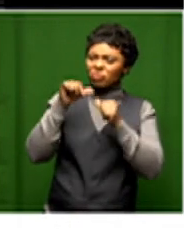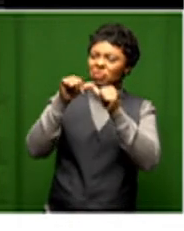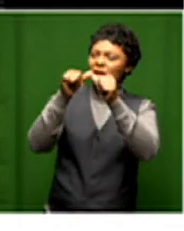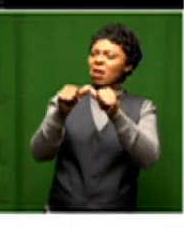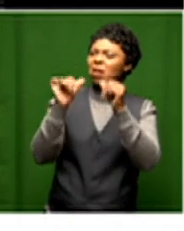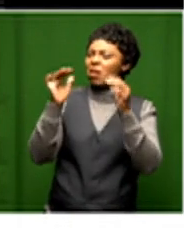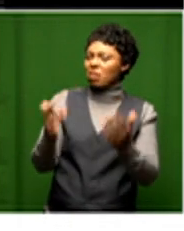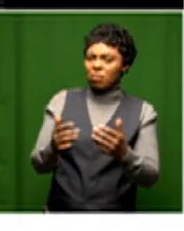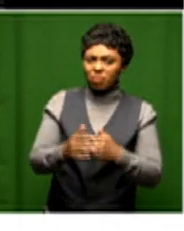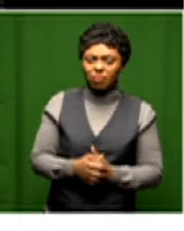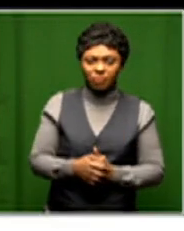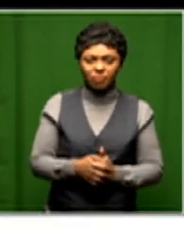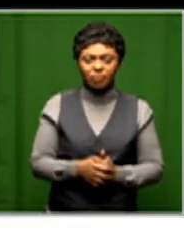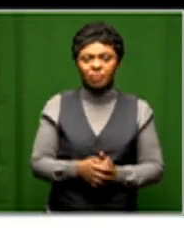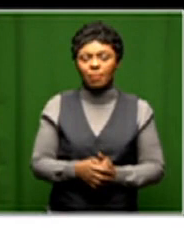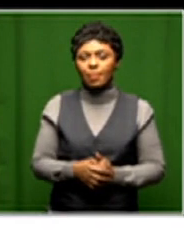link?